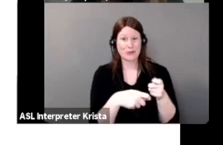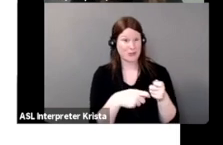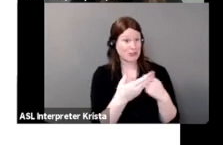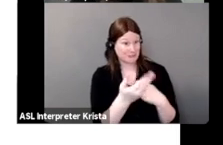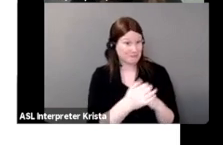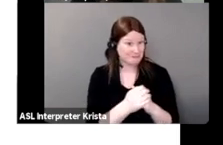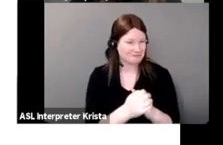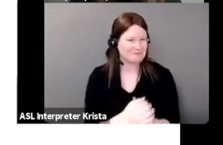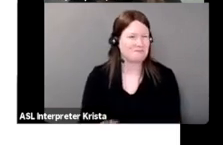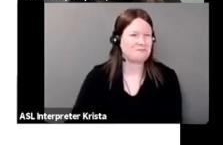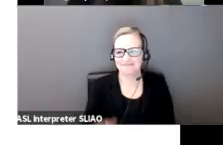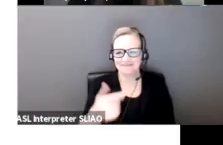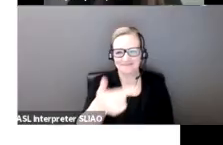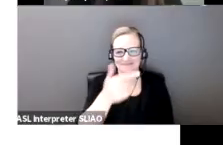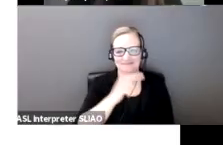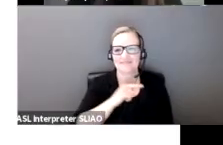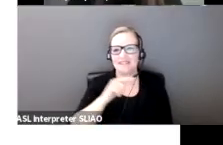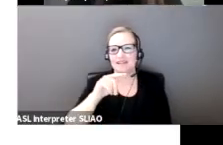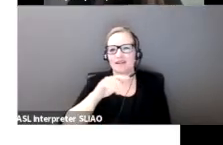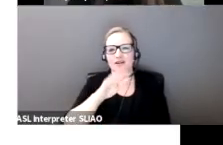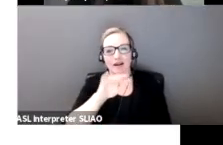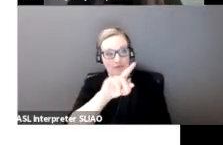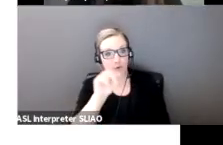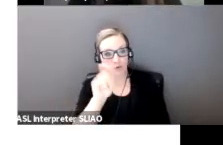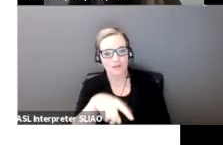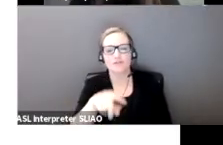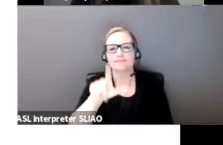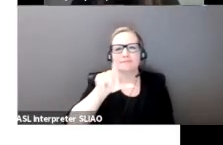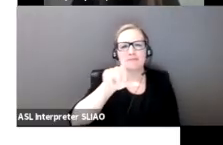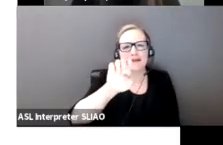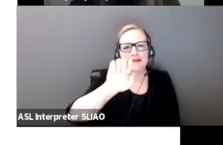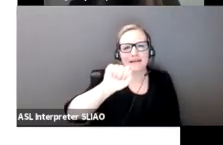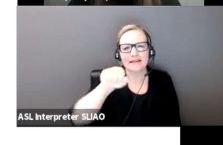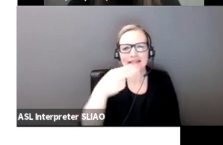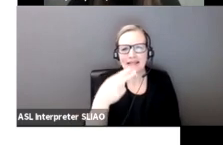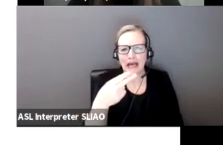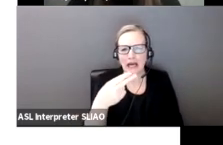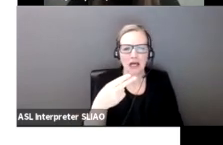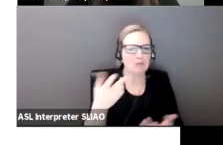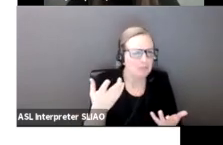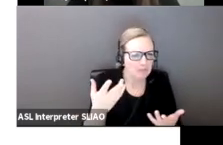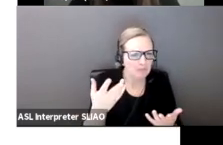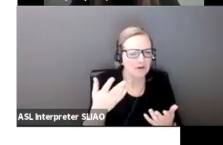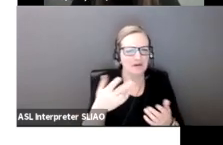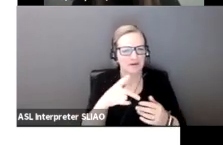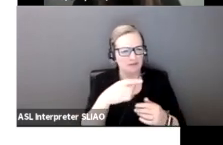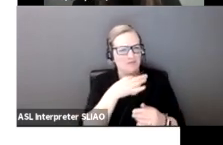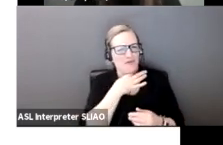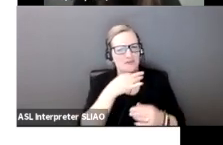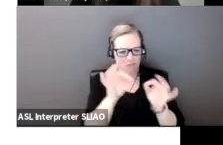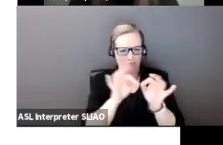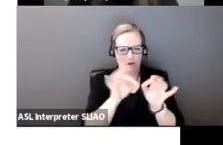Tom. Yeah. So Leah is asking, I've heard that patents can be very expensive. Could you provide